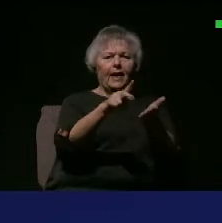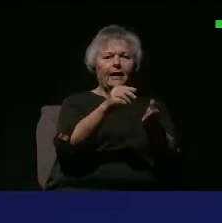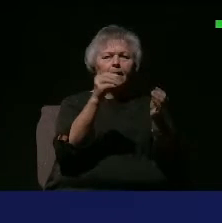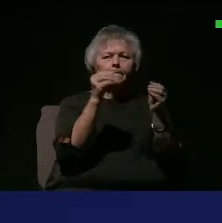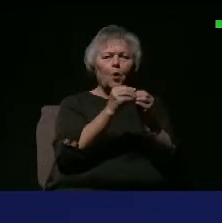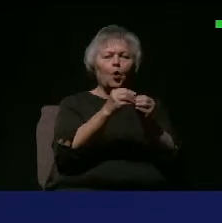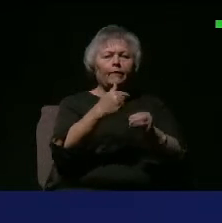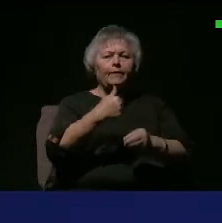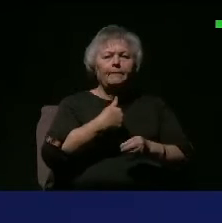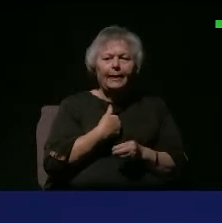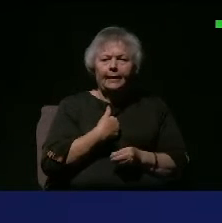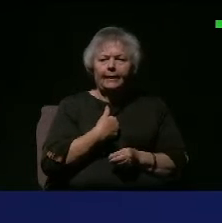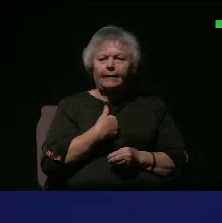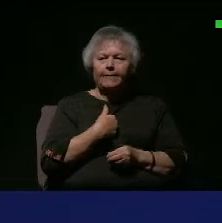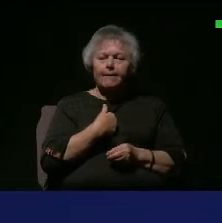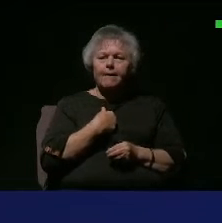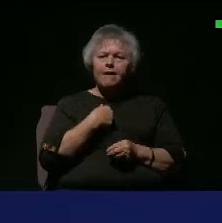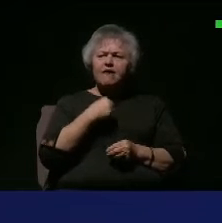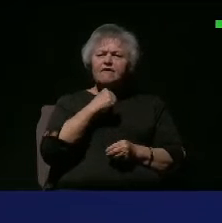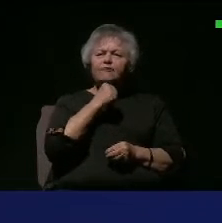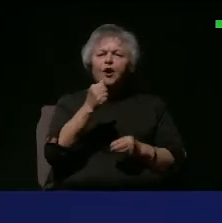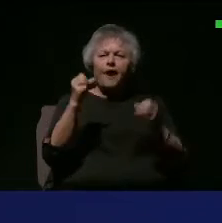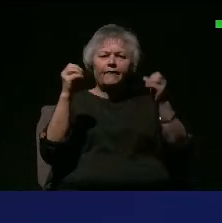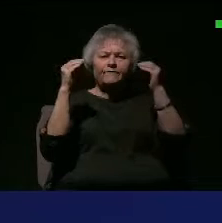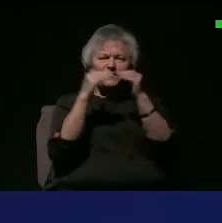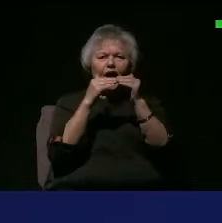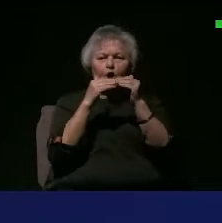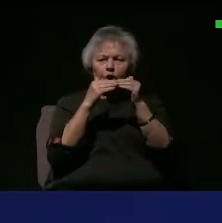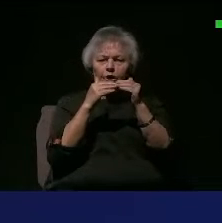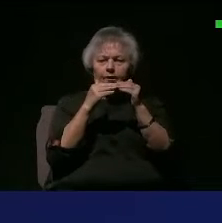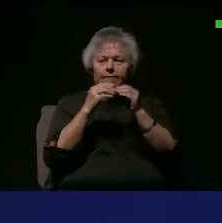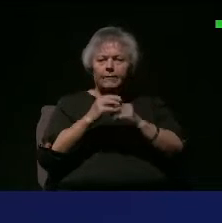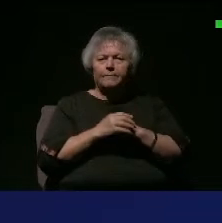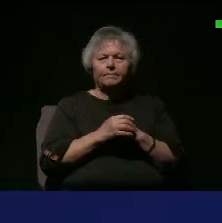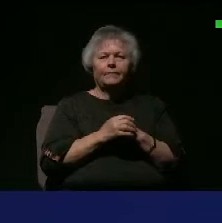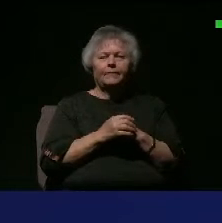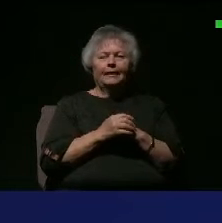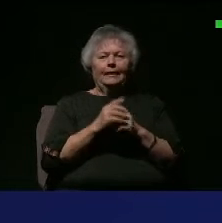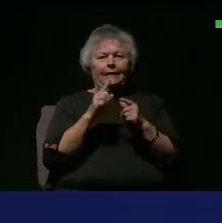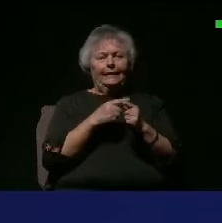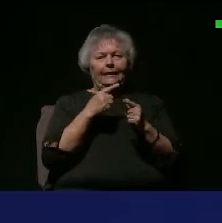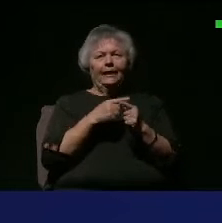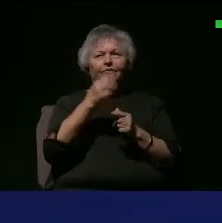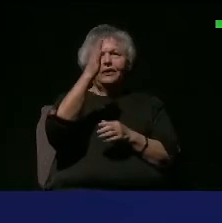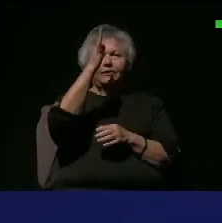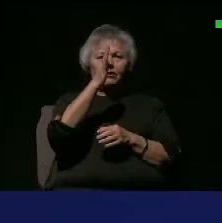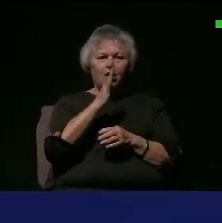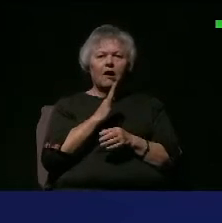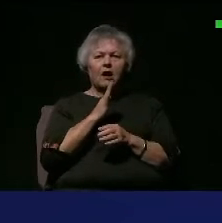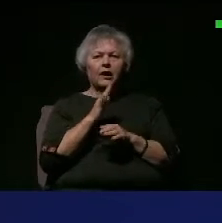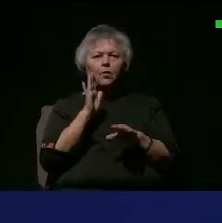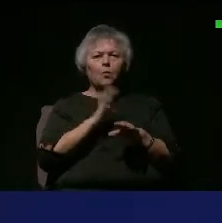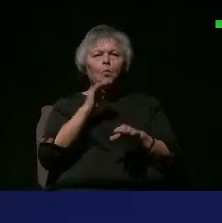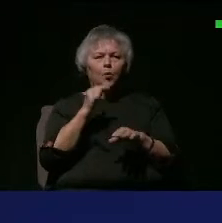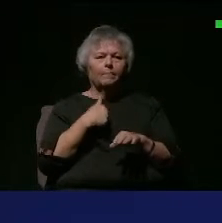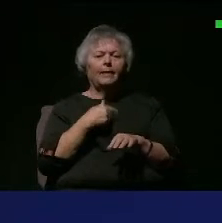But I thought it wasn't fair that a youth minister would be paid more than me until God pointed me to this passage. And I